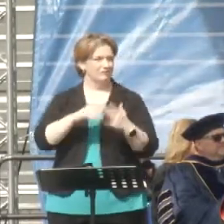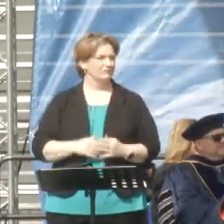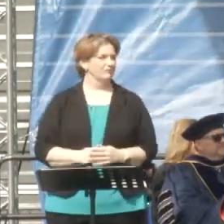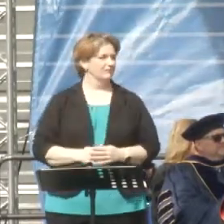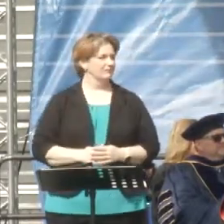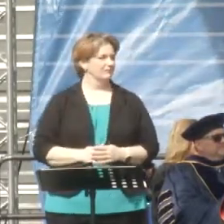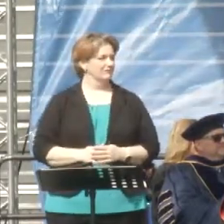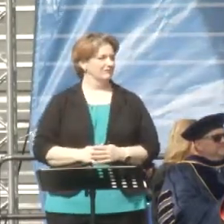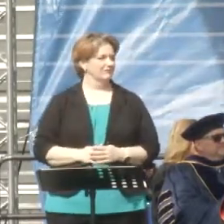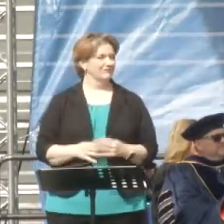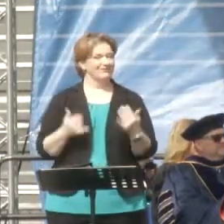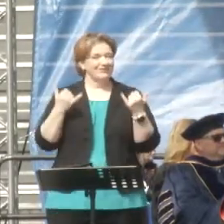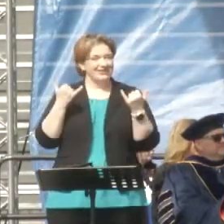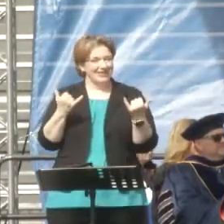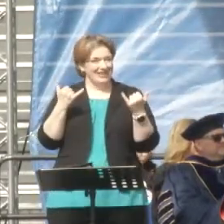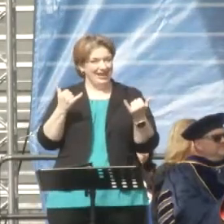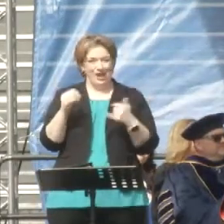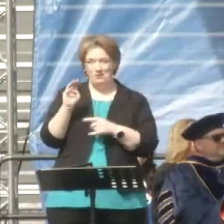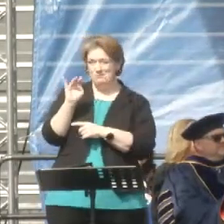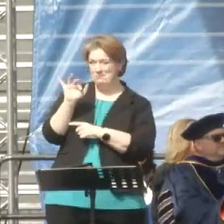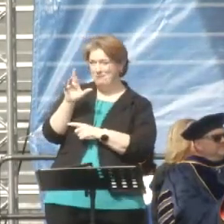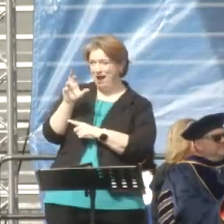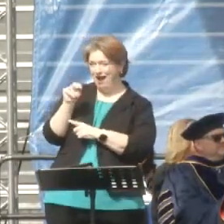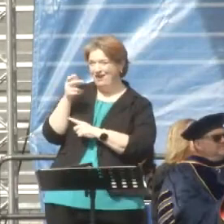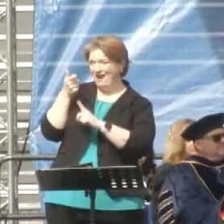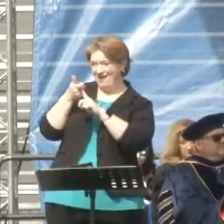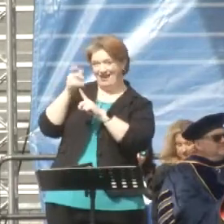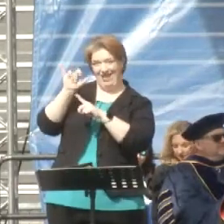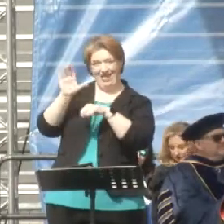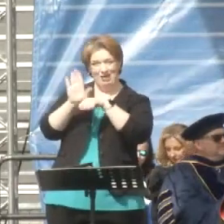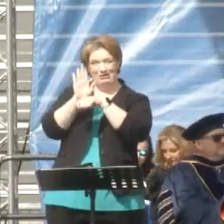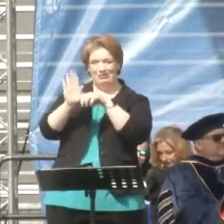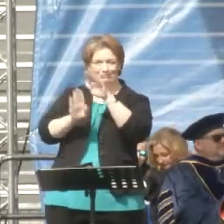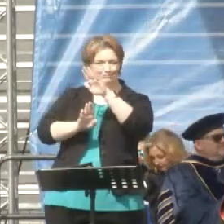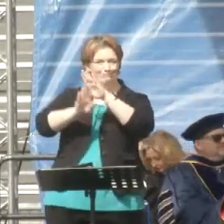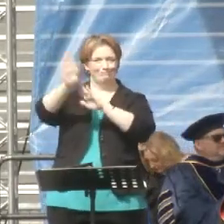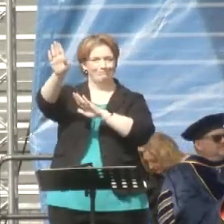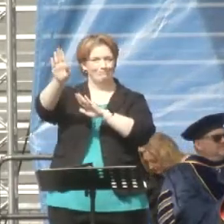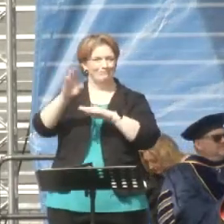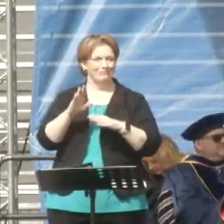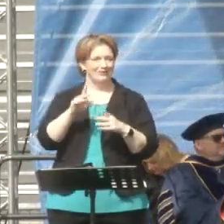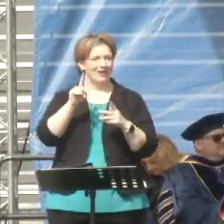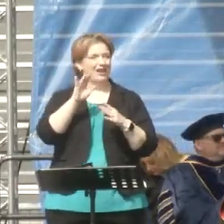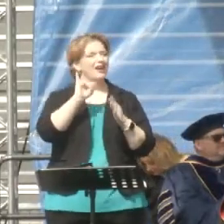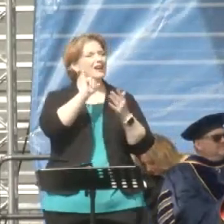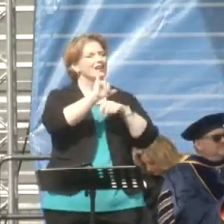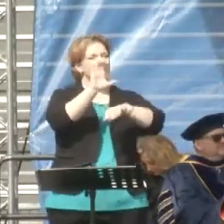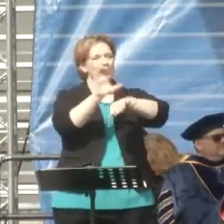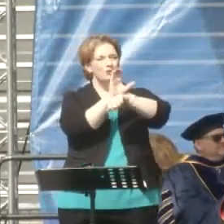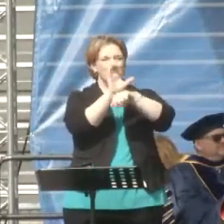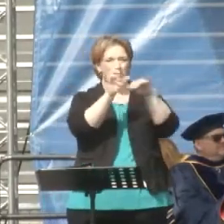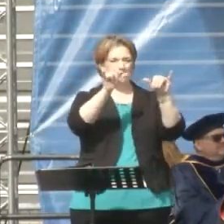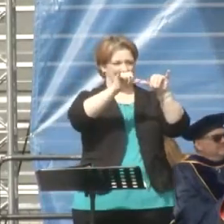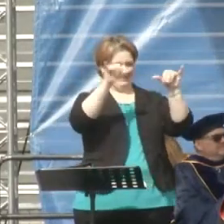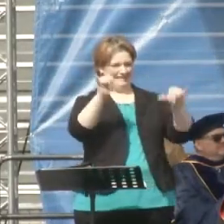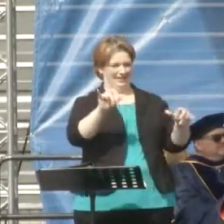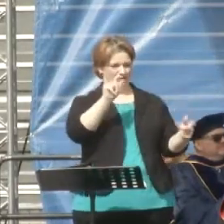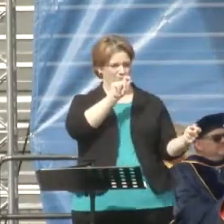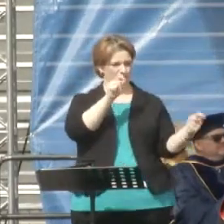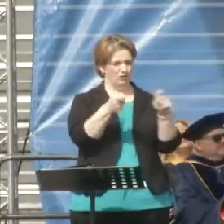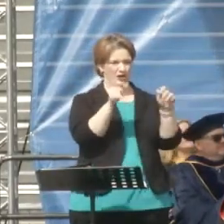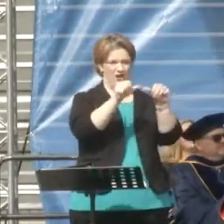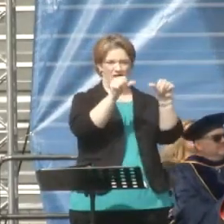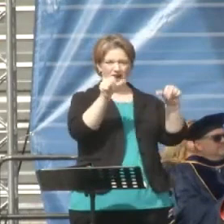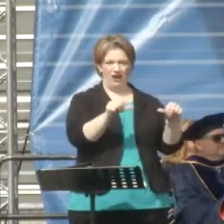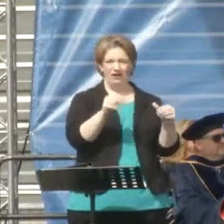Micron during an exciting period for the company, where changes in computing architecture are opening new opportunities